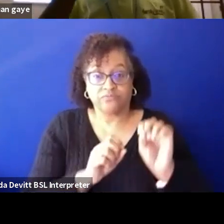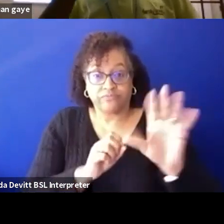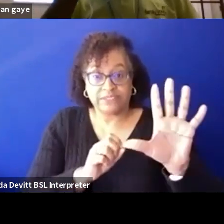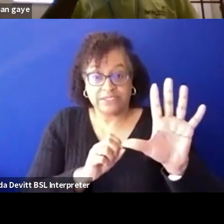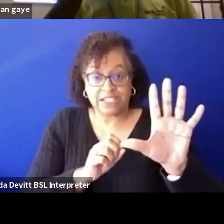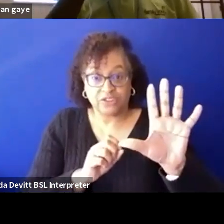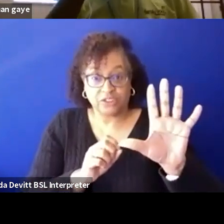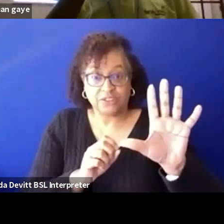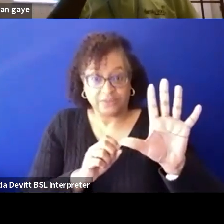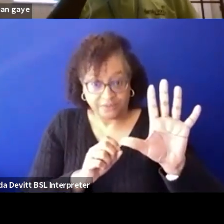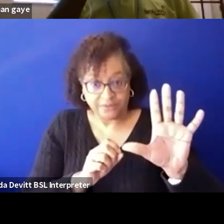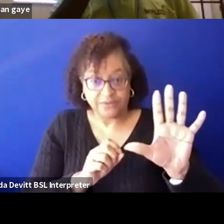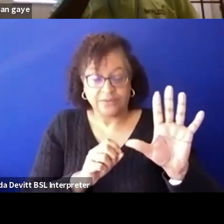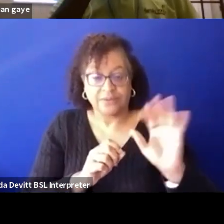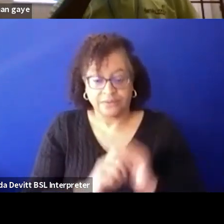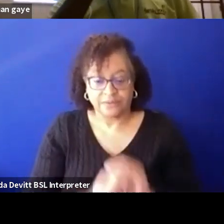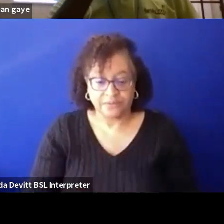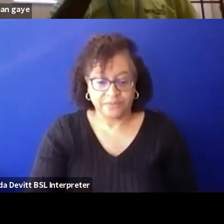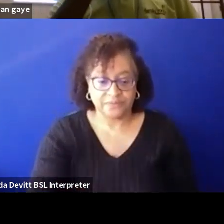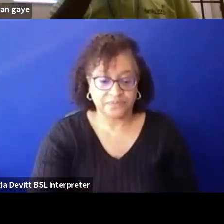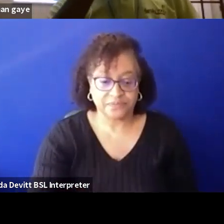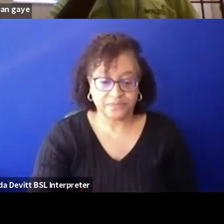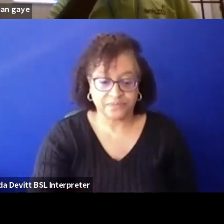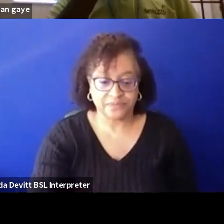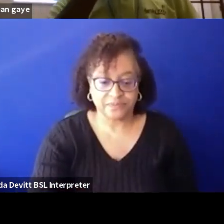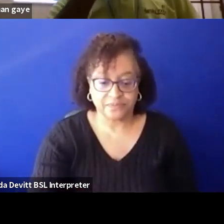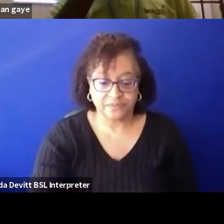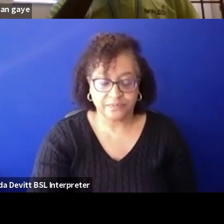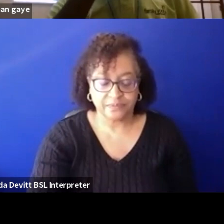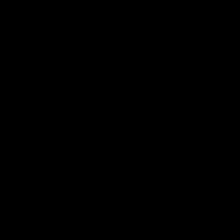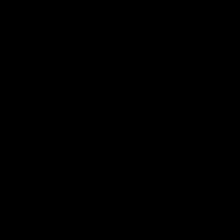presentation. Let's see.